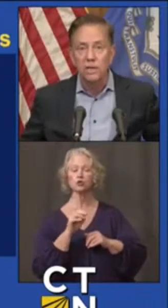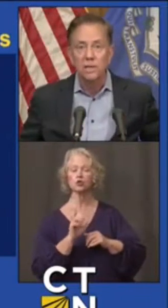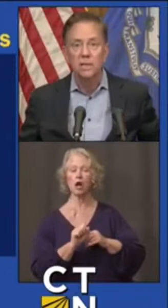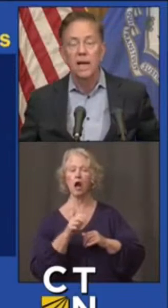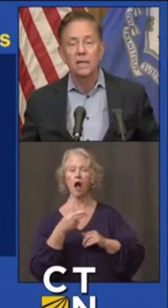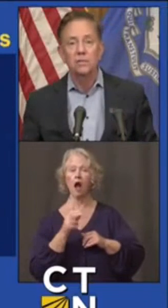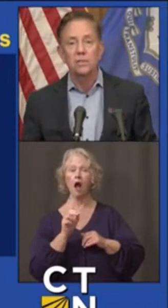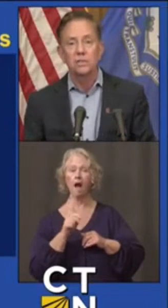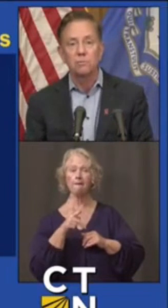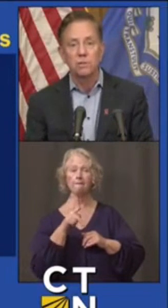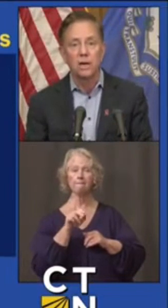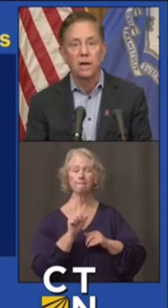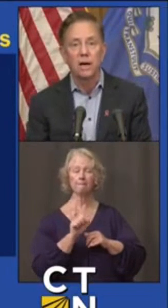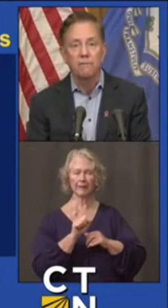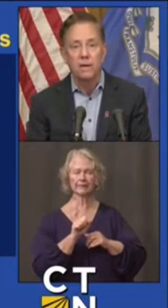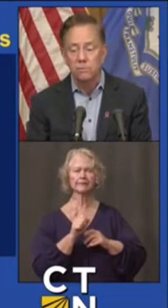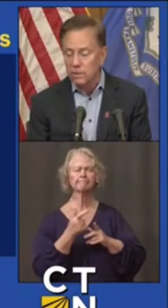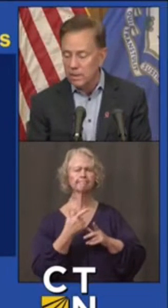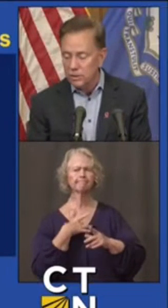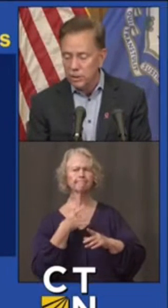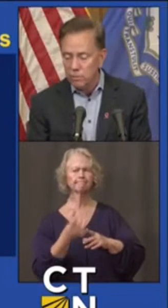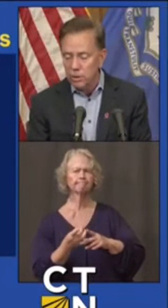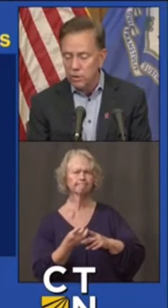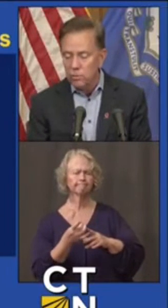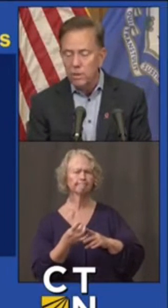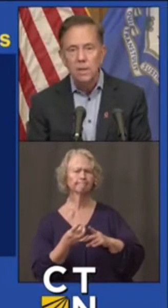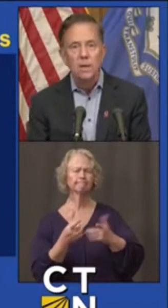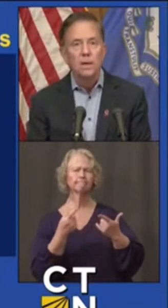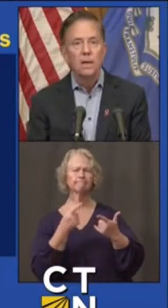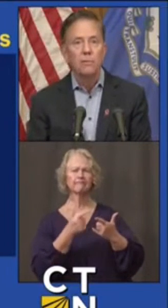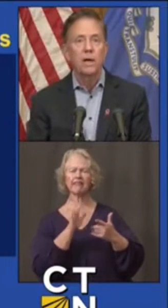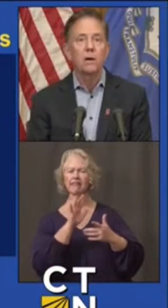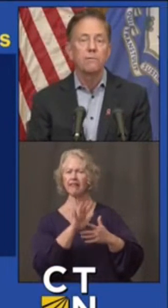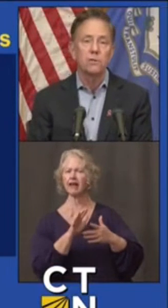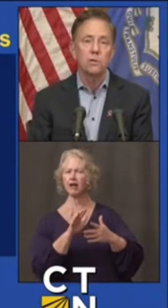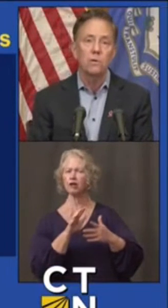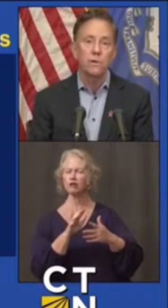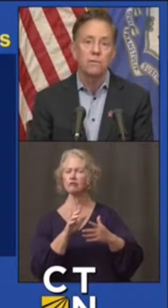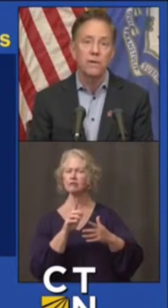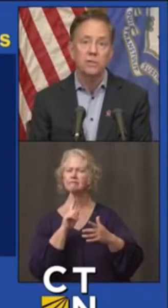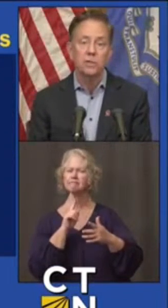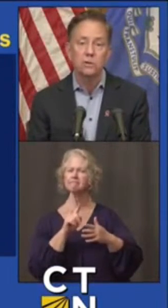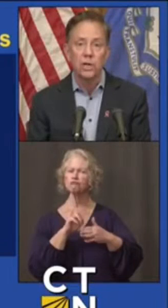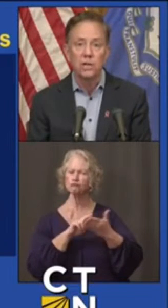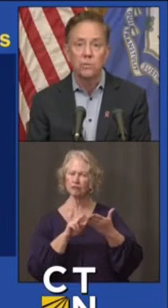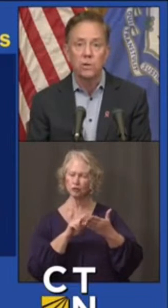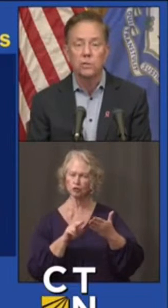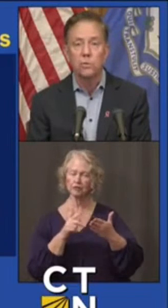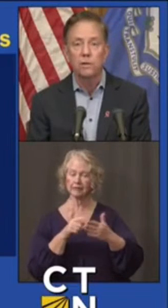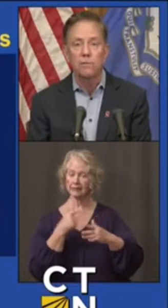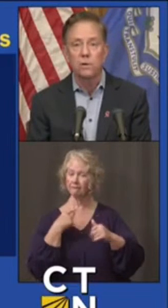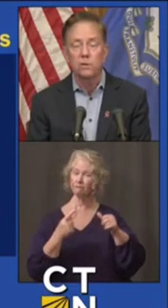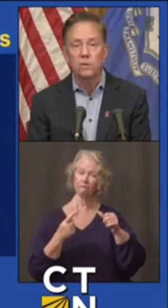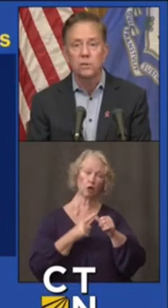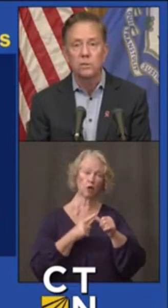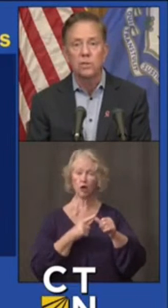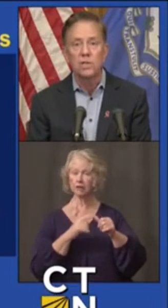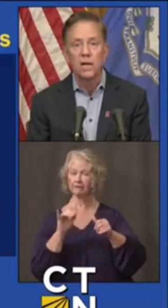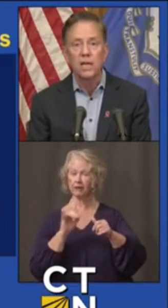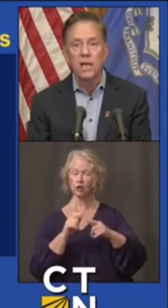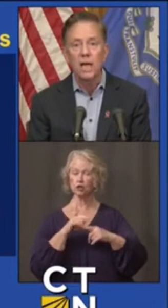interesting analysis, which I found share with you. If we had our first COVID infection on January 21st, it